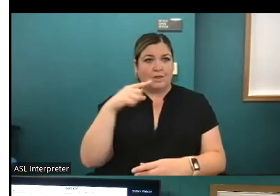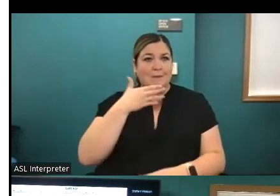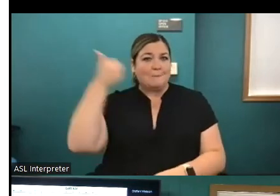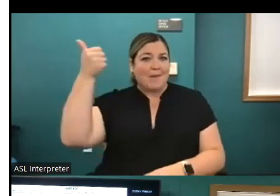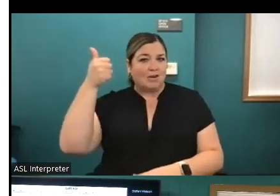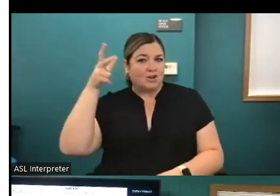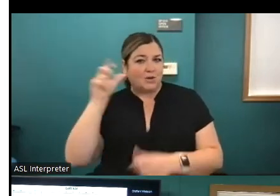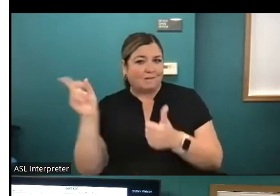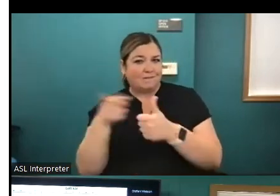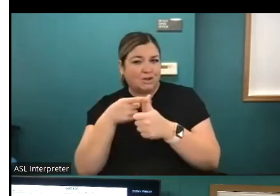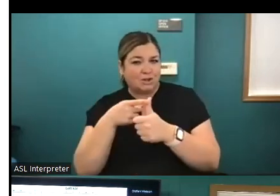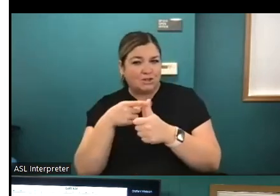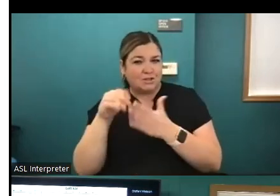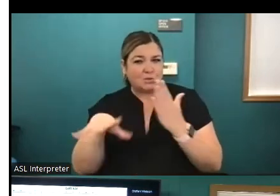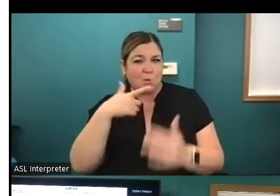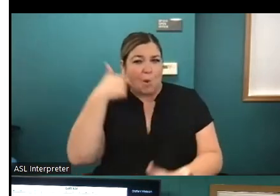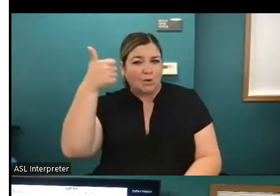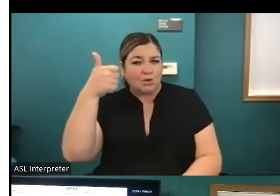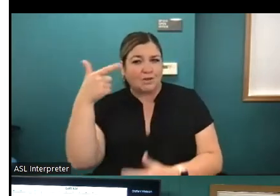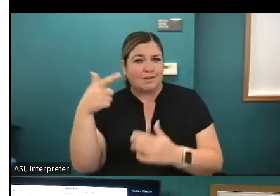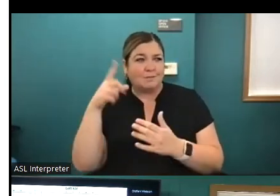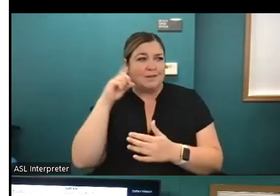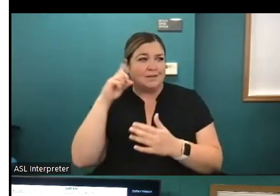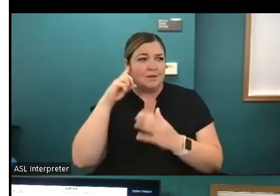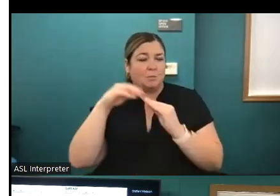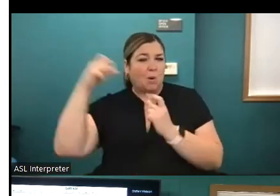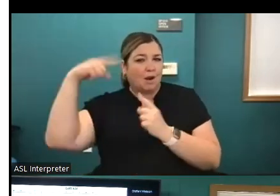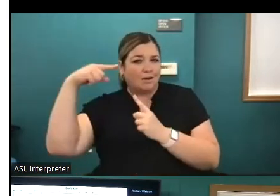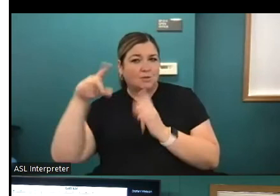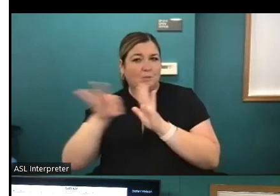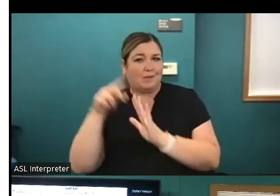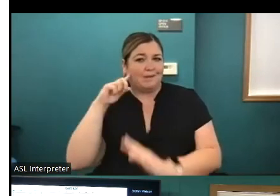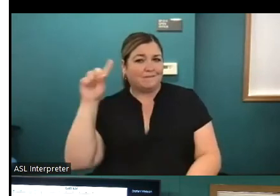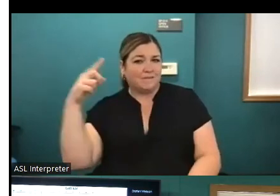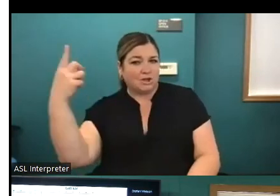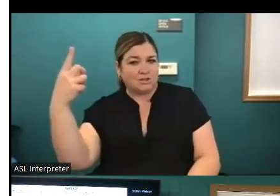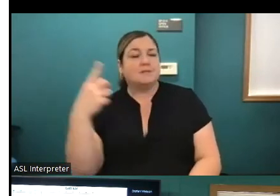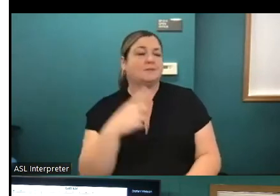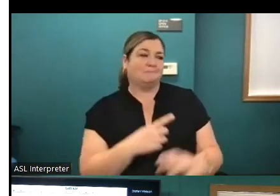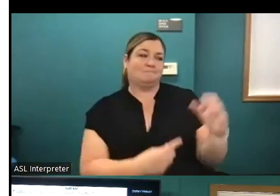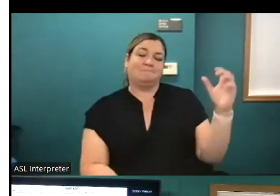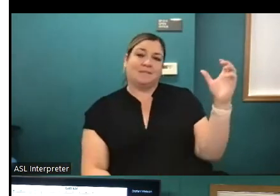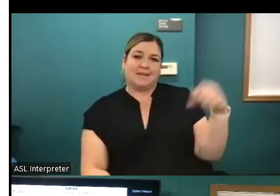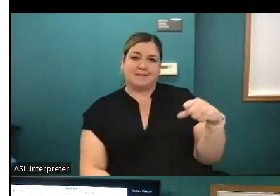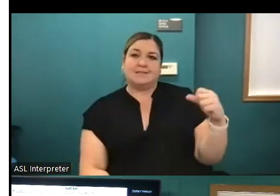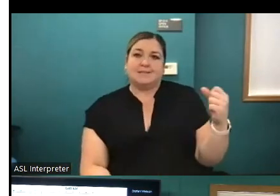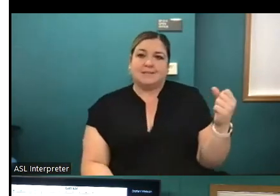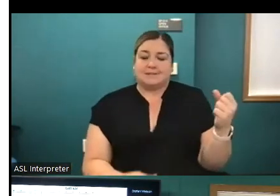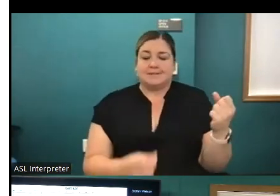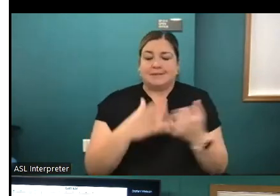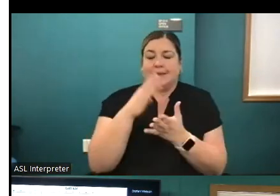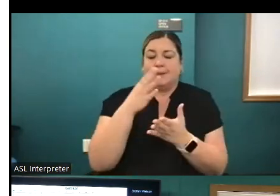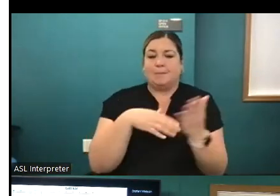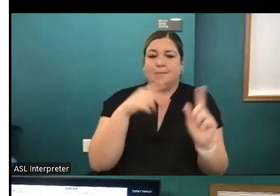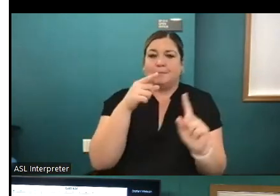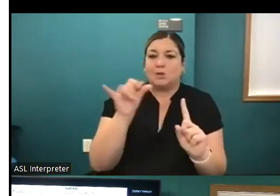So the student is older, so I'm wondering if that ear just had more stimulation, so you're choosing that ear first? Yes. And I think it's also part of the equation